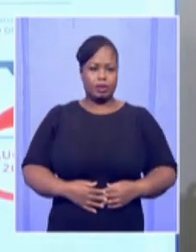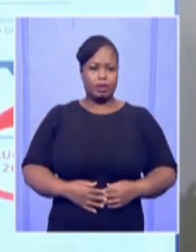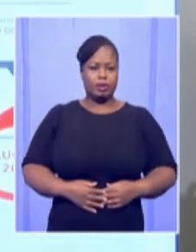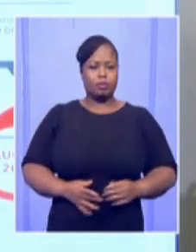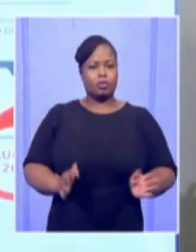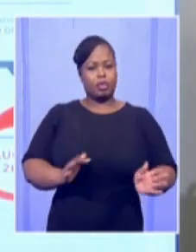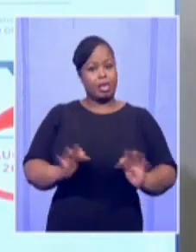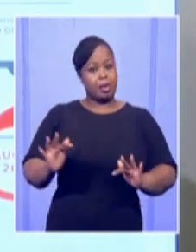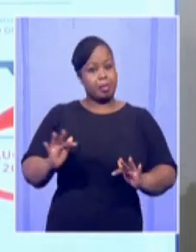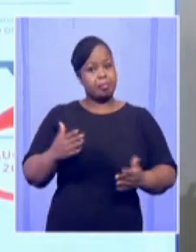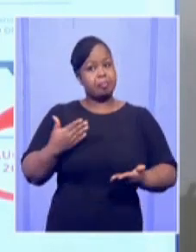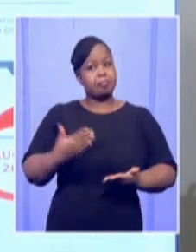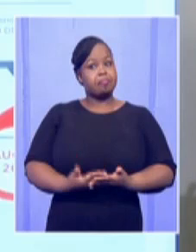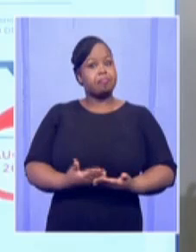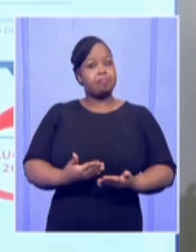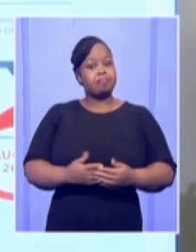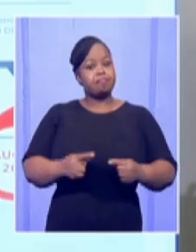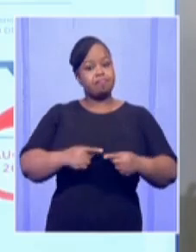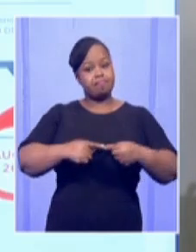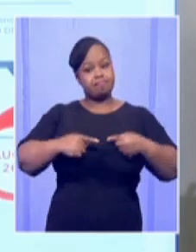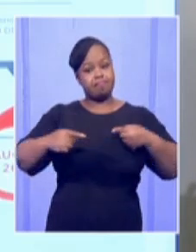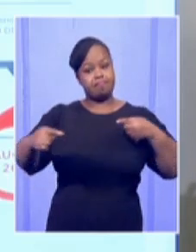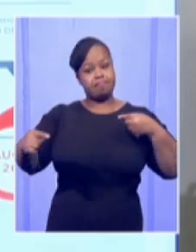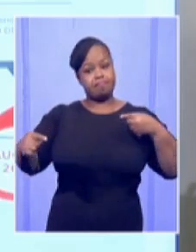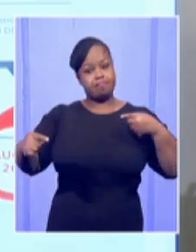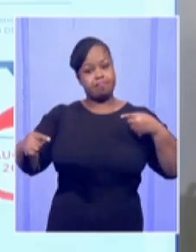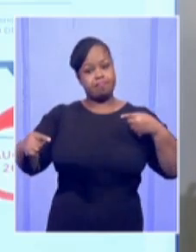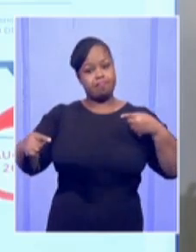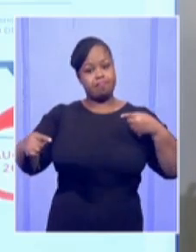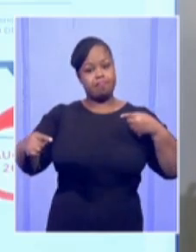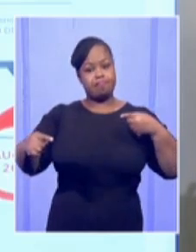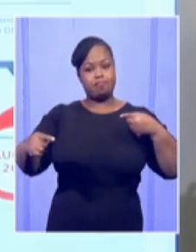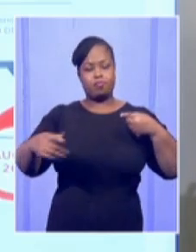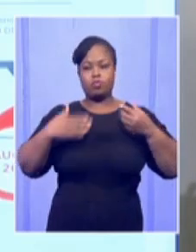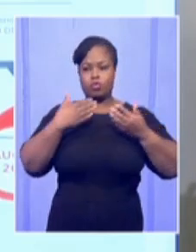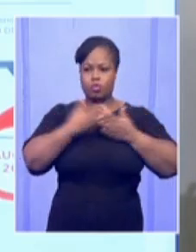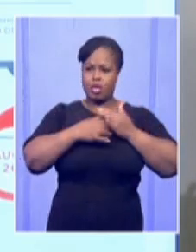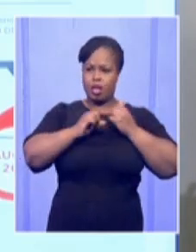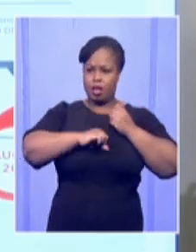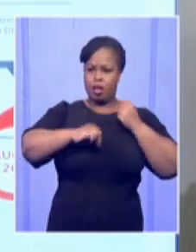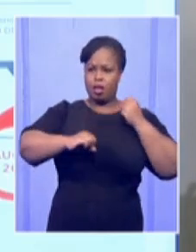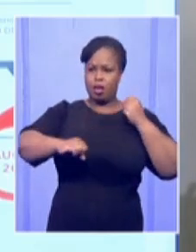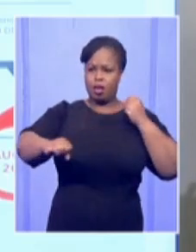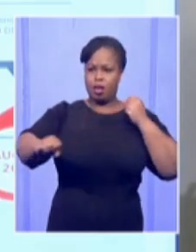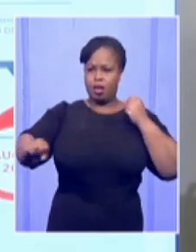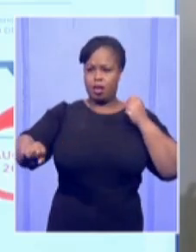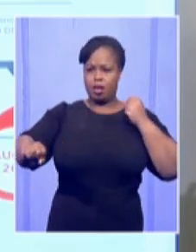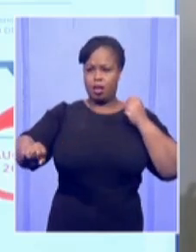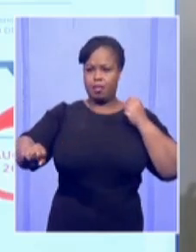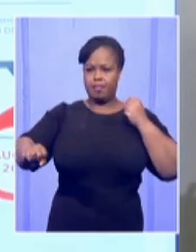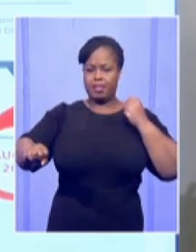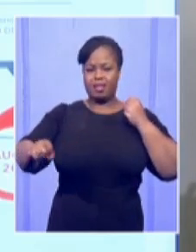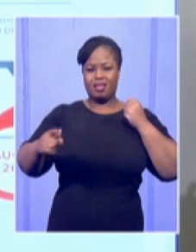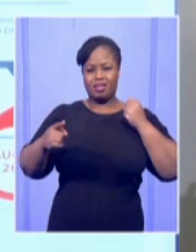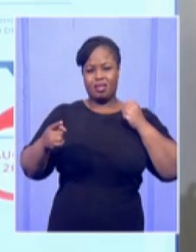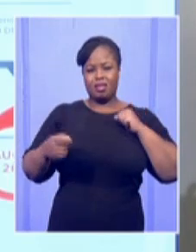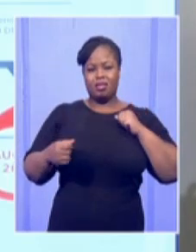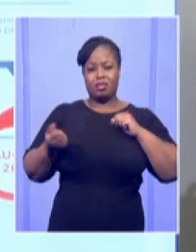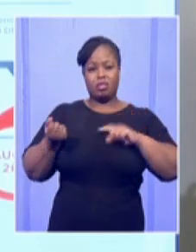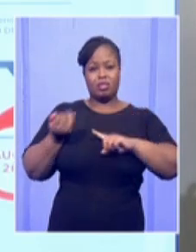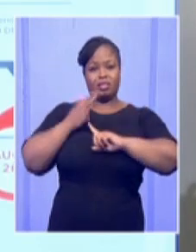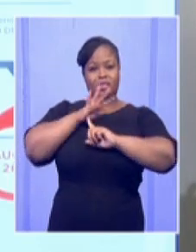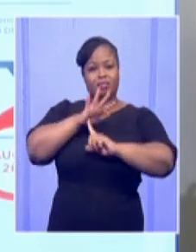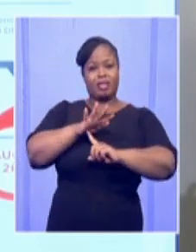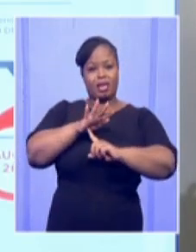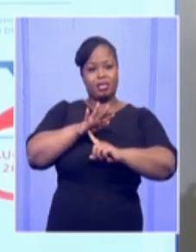what could have been a timeline. You can actually extend the two slides that reflect the